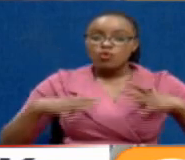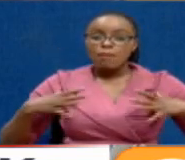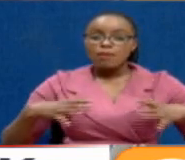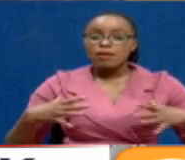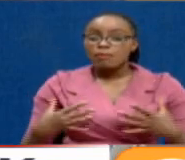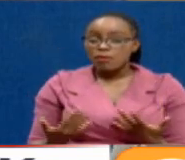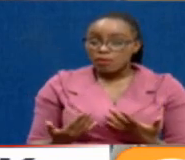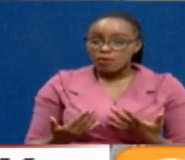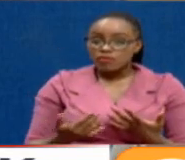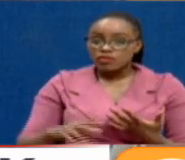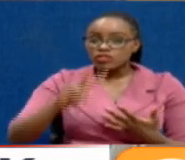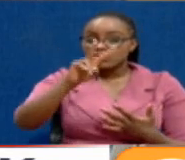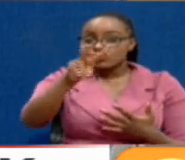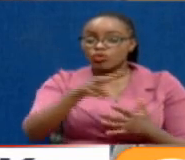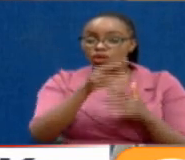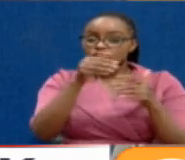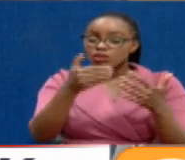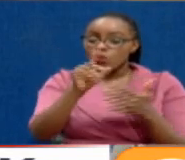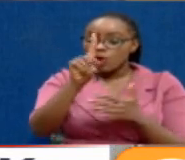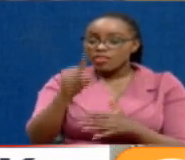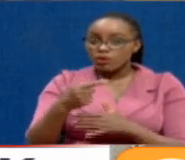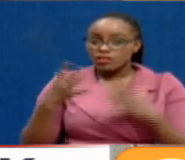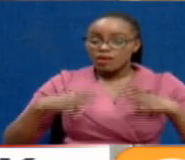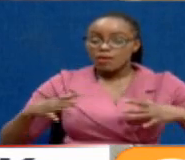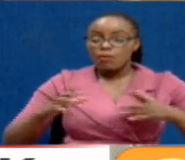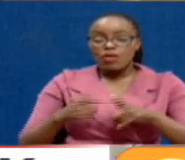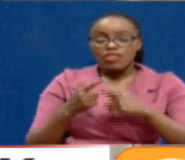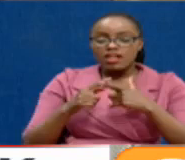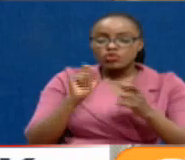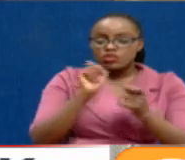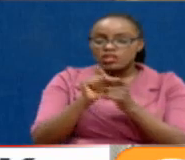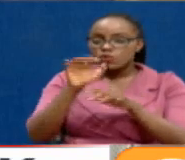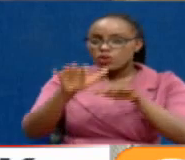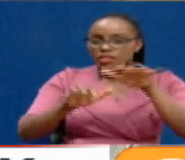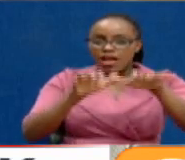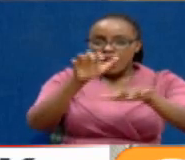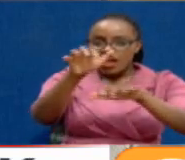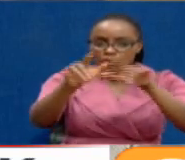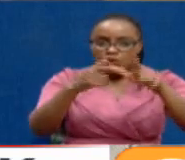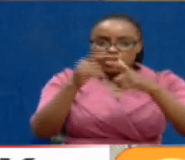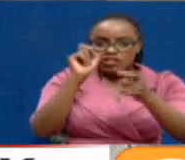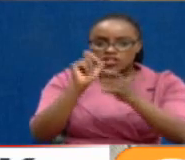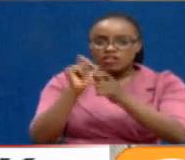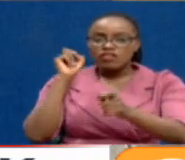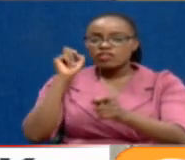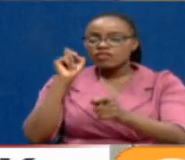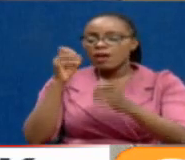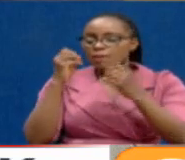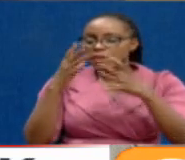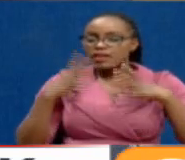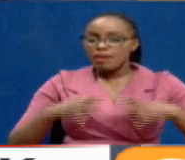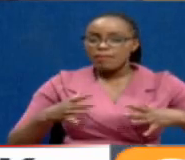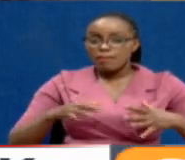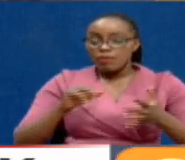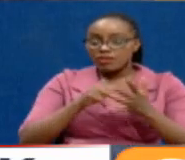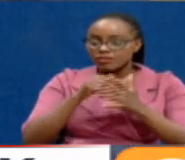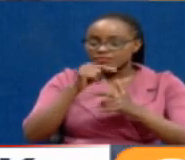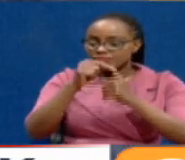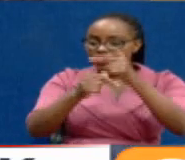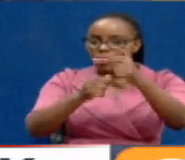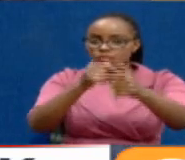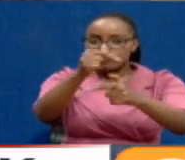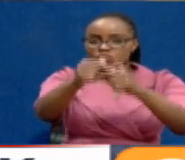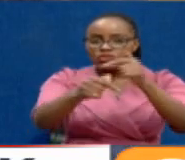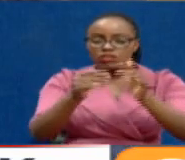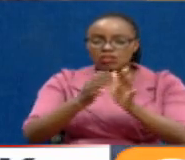could be 2 dozen or 1 dozen. Then test it in hundreds of people, then test it in thousands of people. That is a process that takes